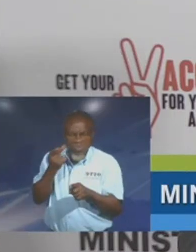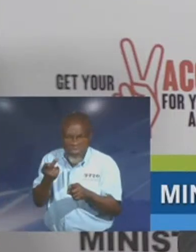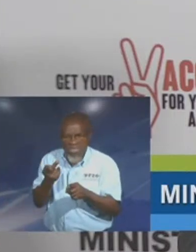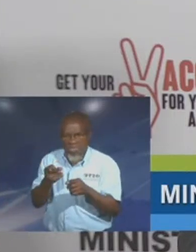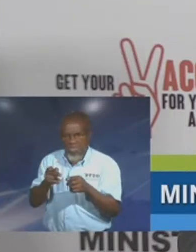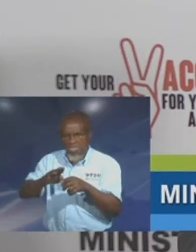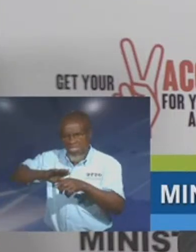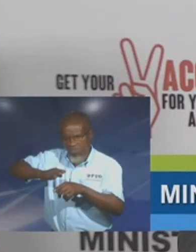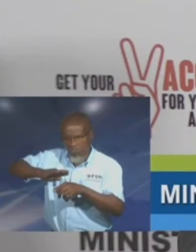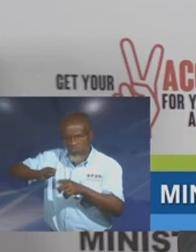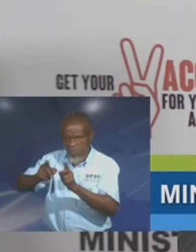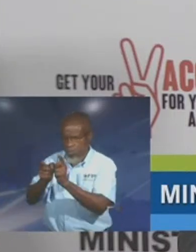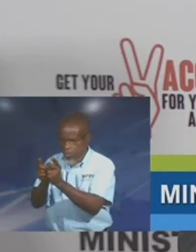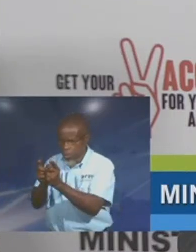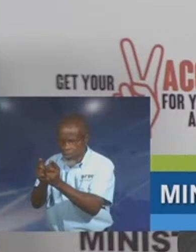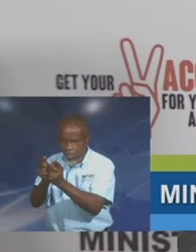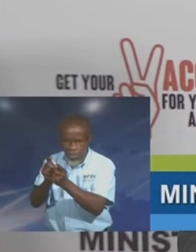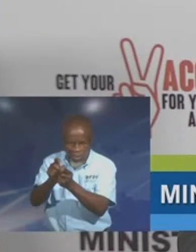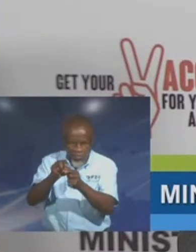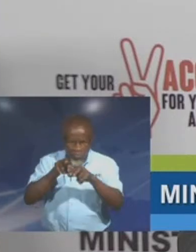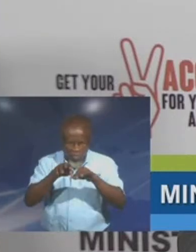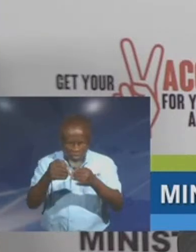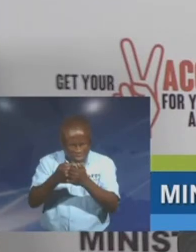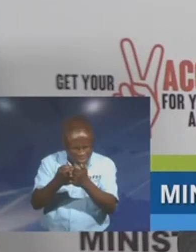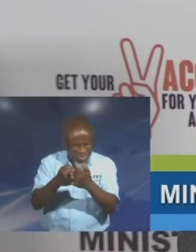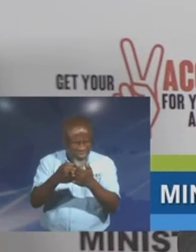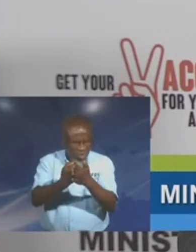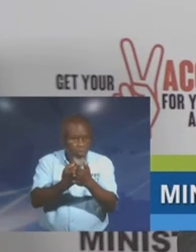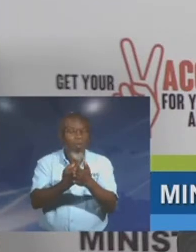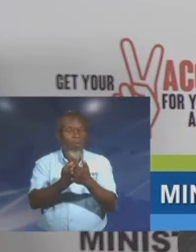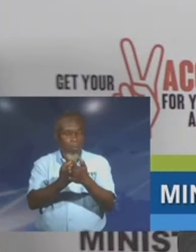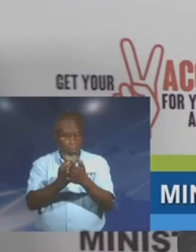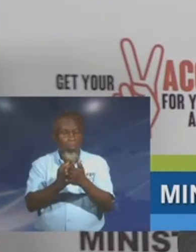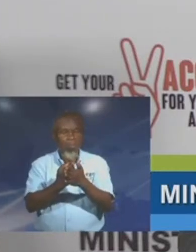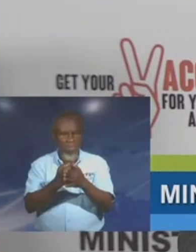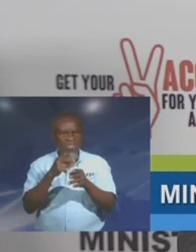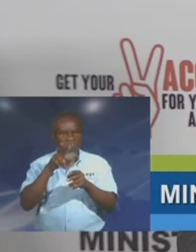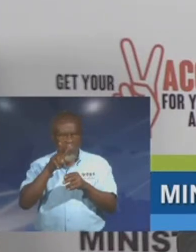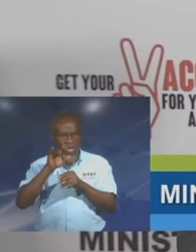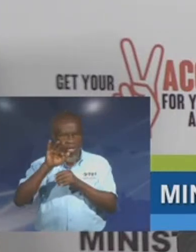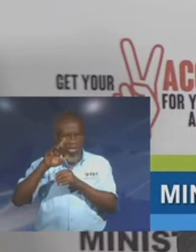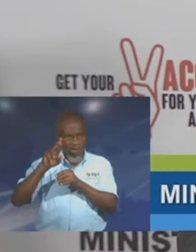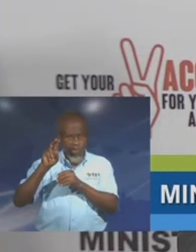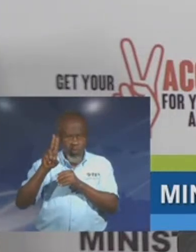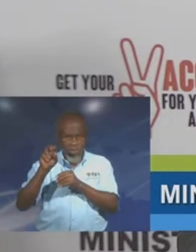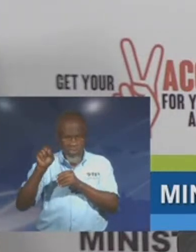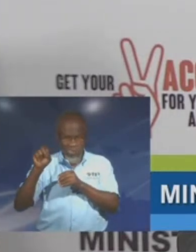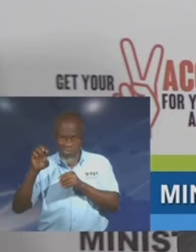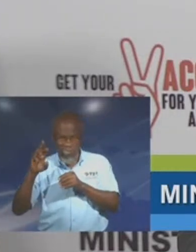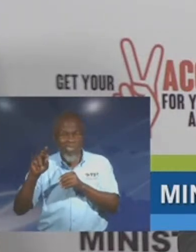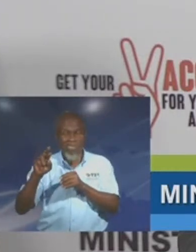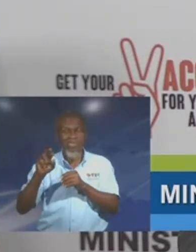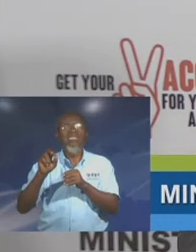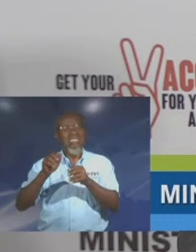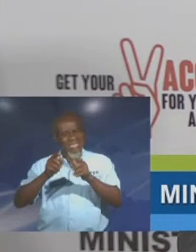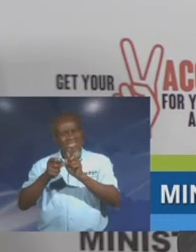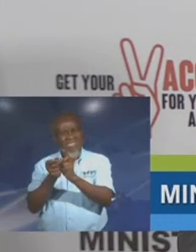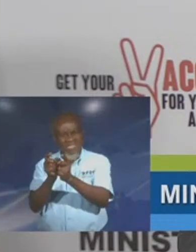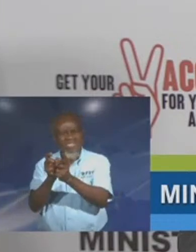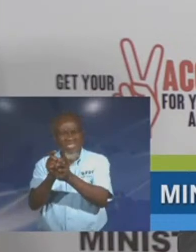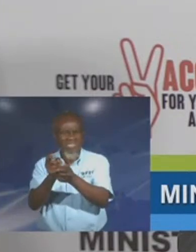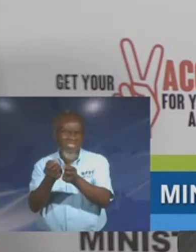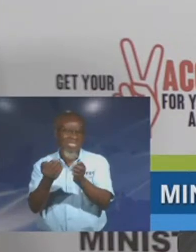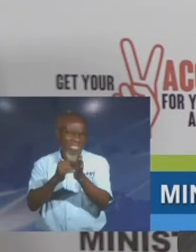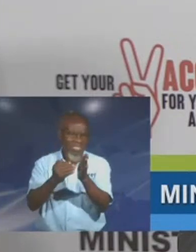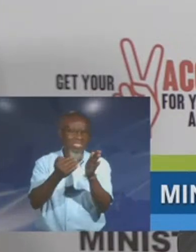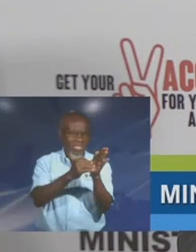you see mutation of viruses occurring because viruses mutate. I mean, hundreds of mutations occur. What we have said before is the ones that we are concerned